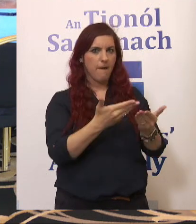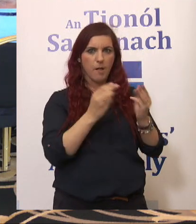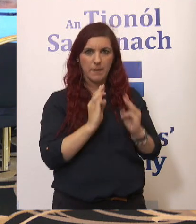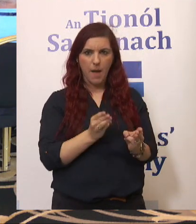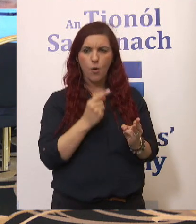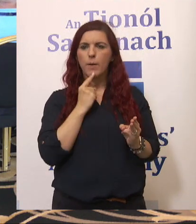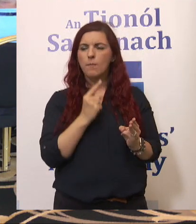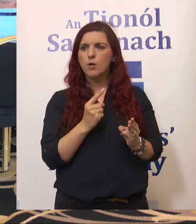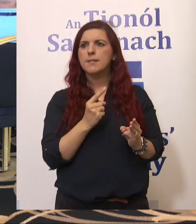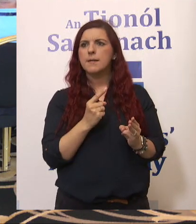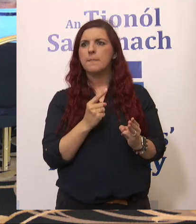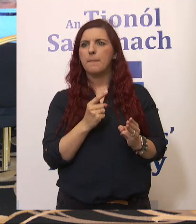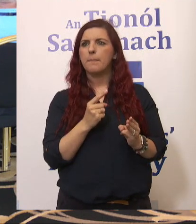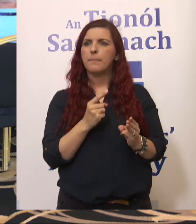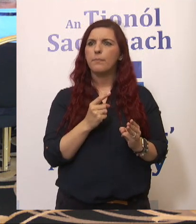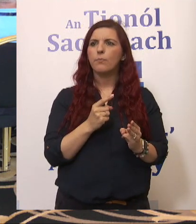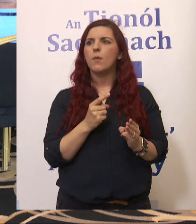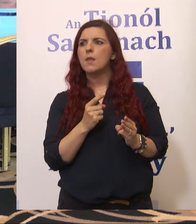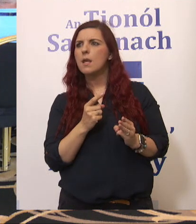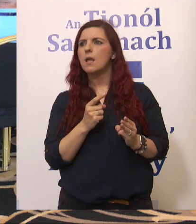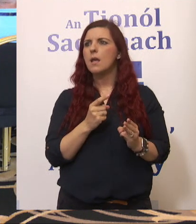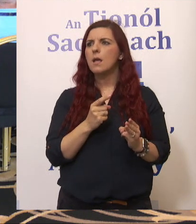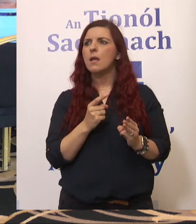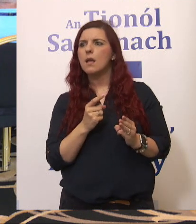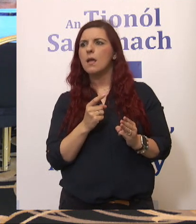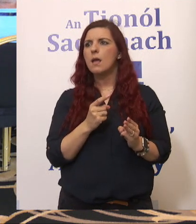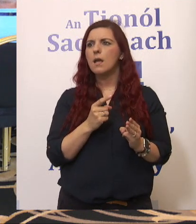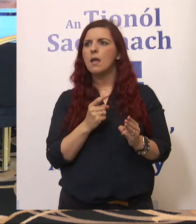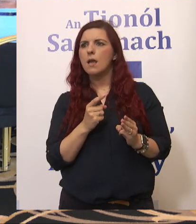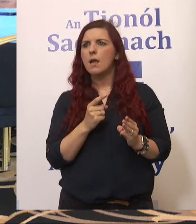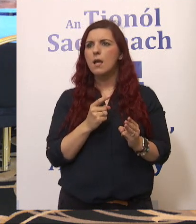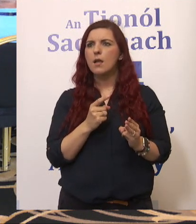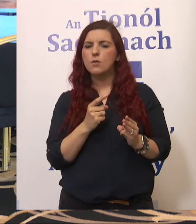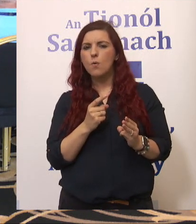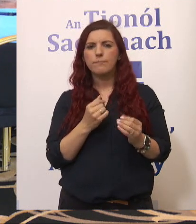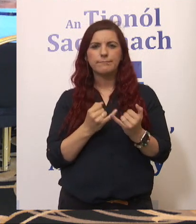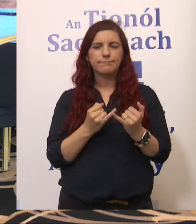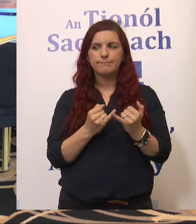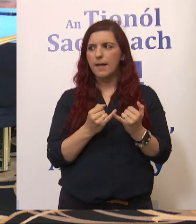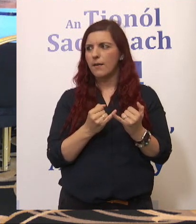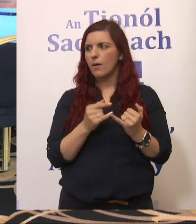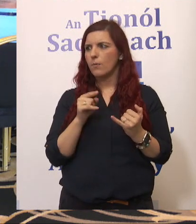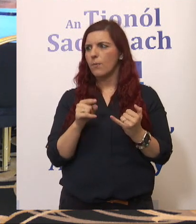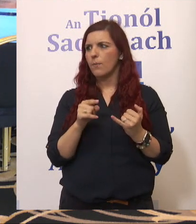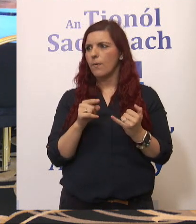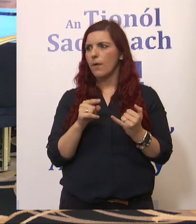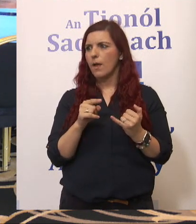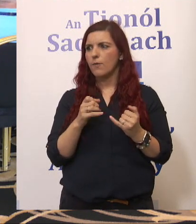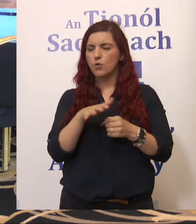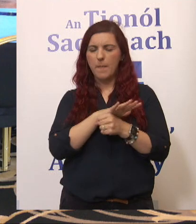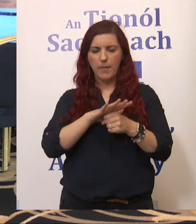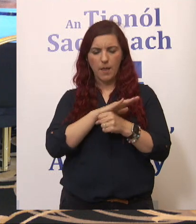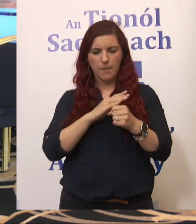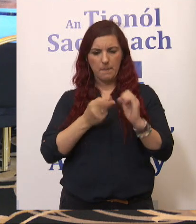but example, the local authority already has the planning function,